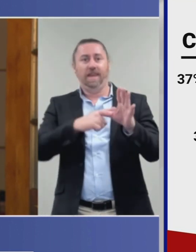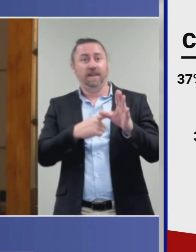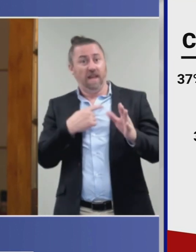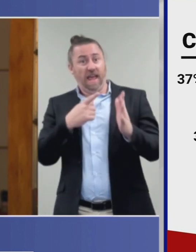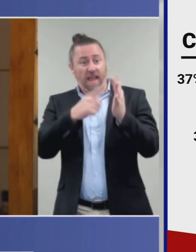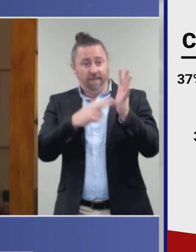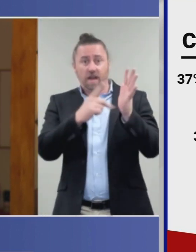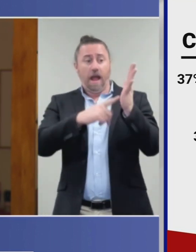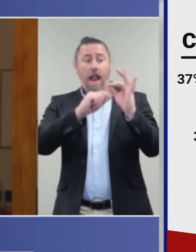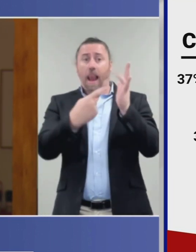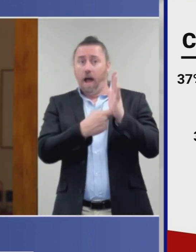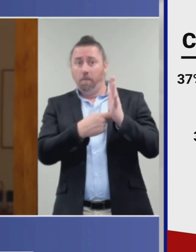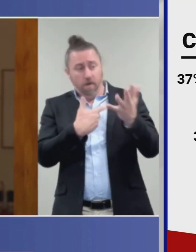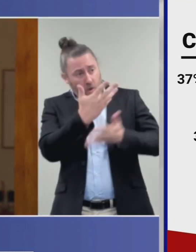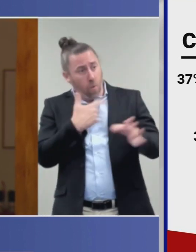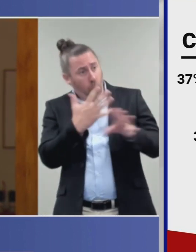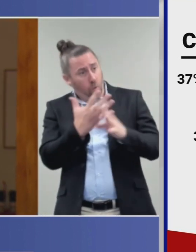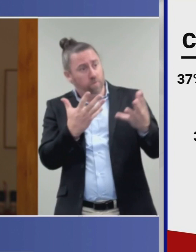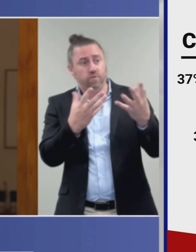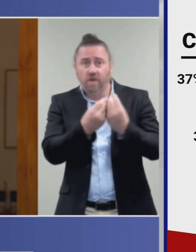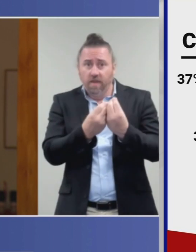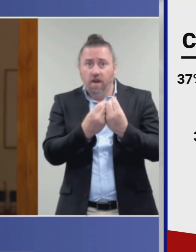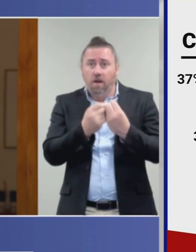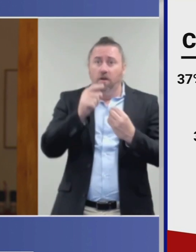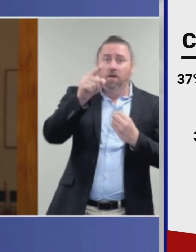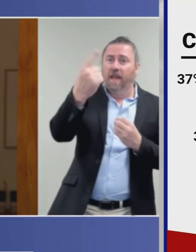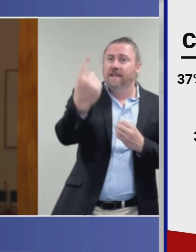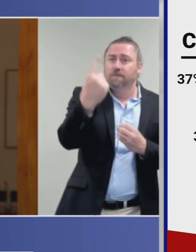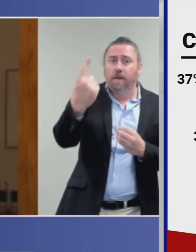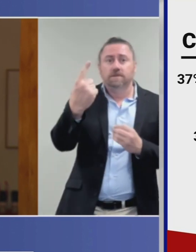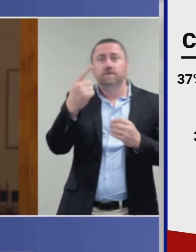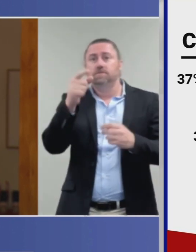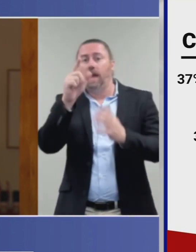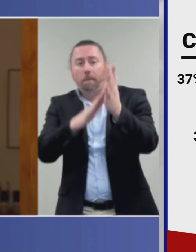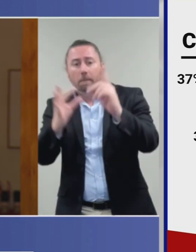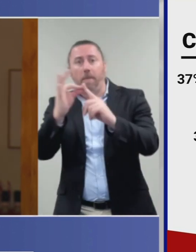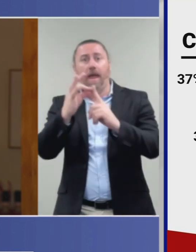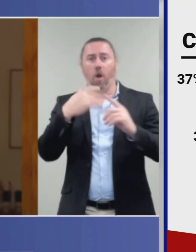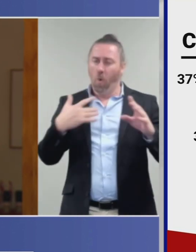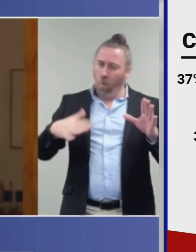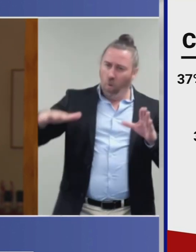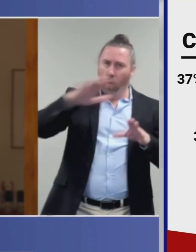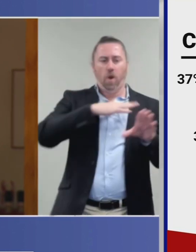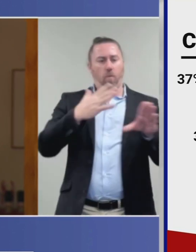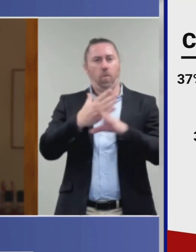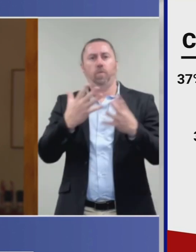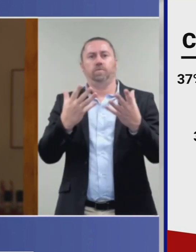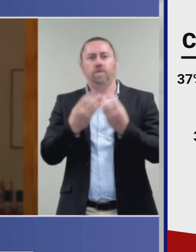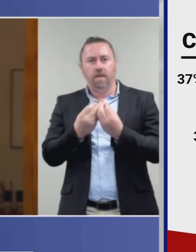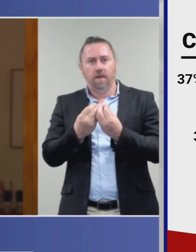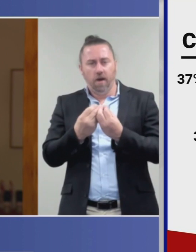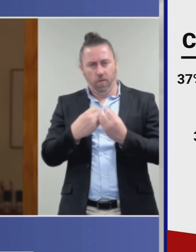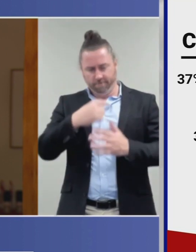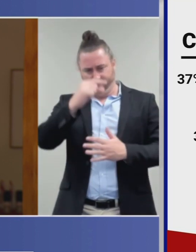in this parliament, did come together and respond so quickly to these events and have taken action together, and to do